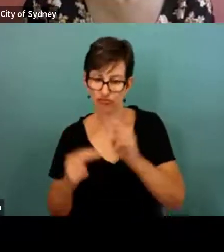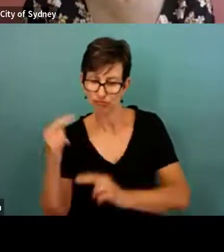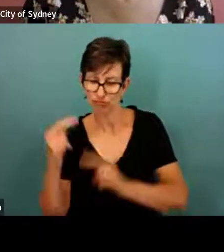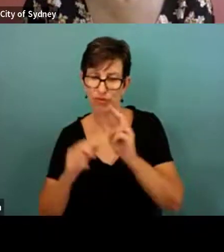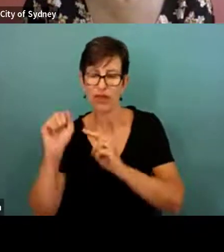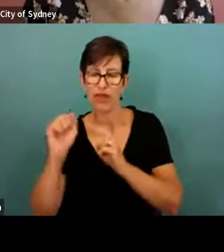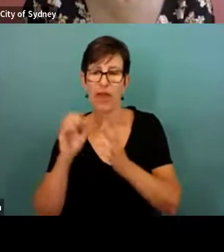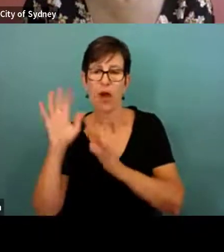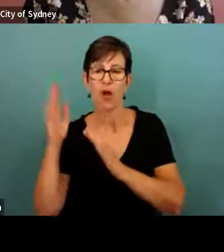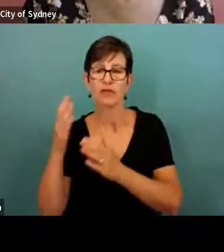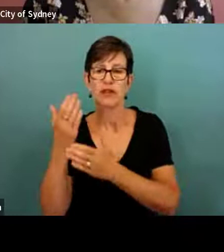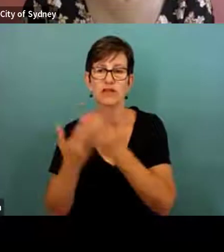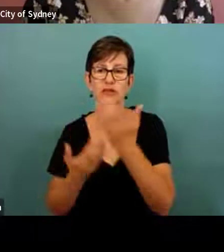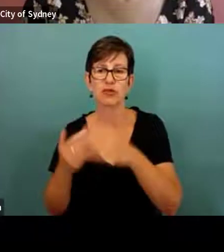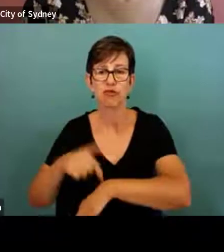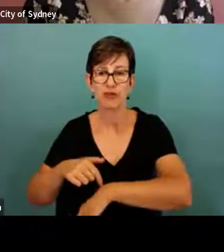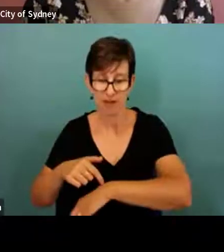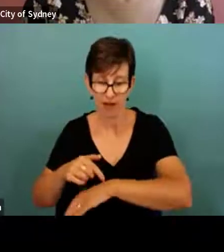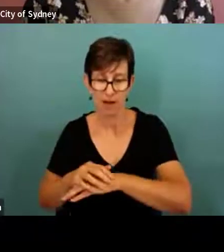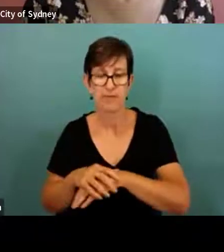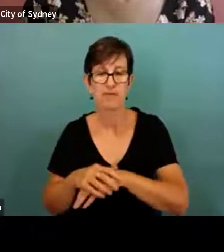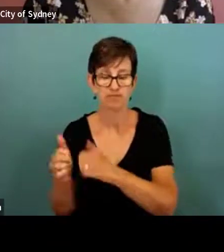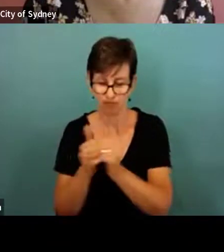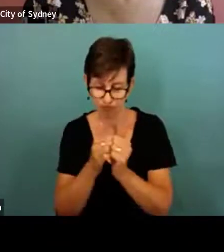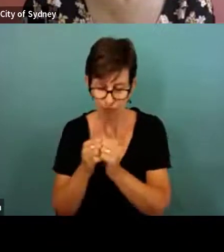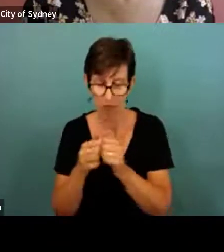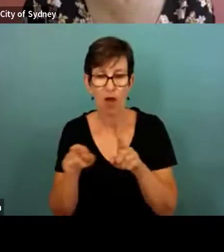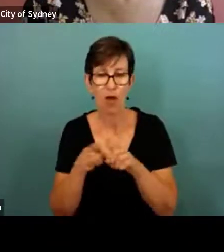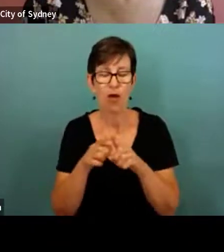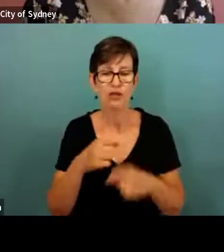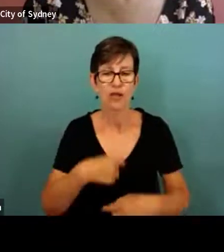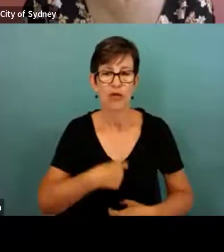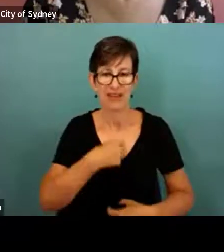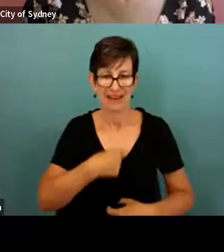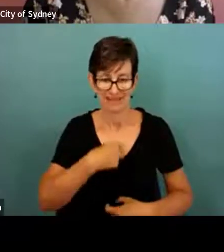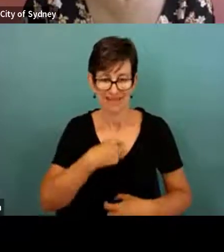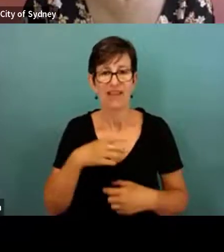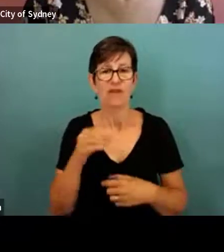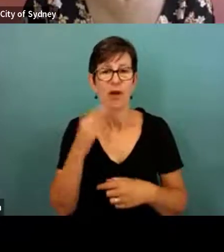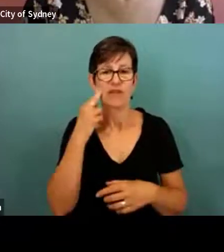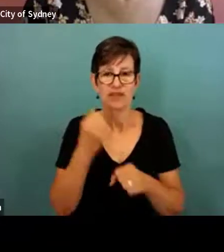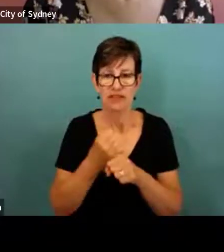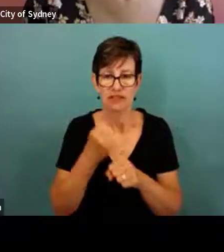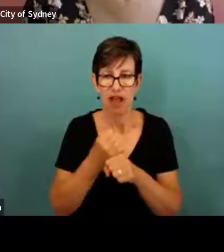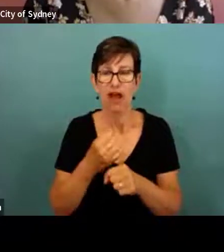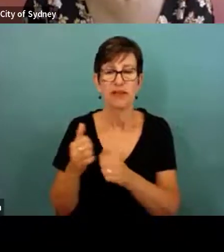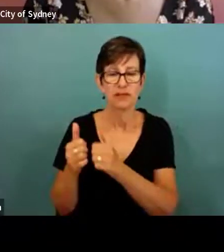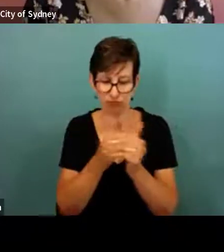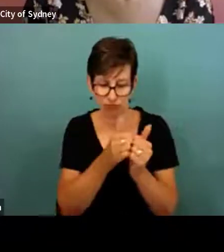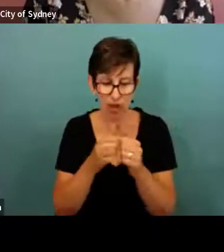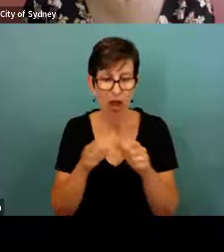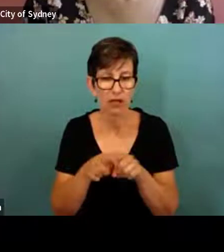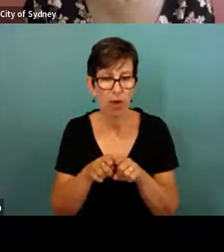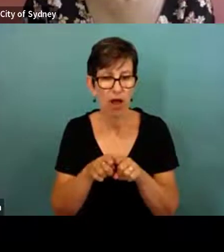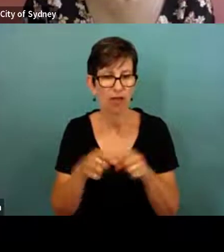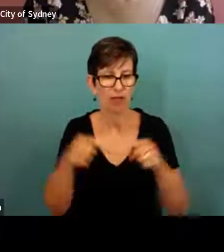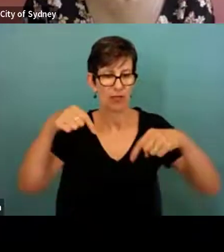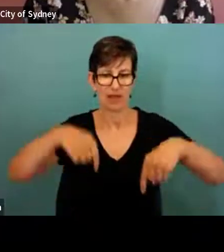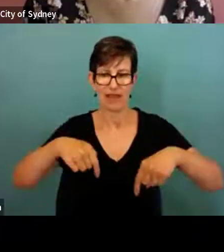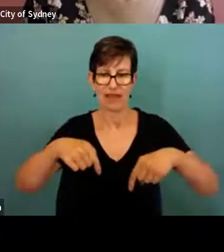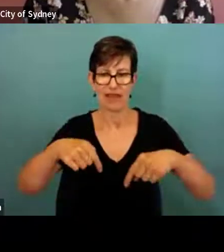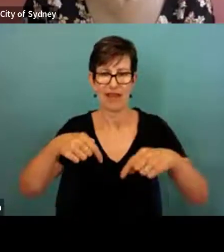story times. They have also worked with Genevieve Roberts from the Deaf Society, who is joining us in